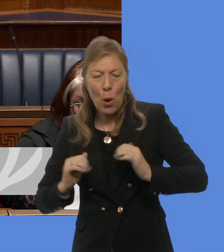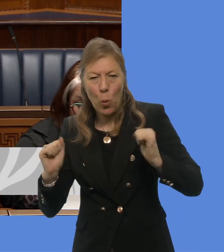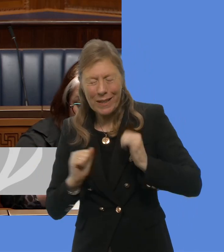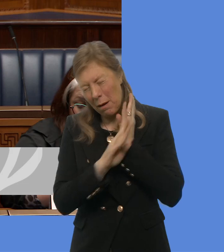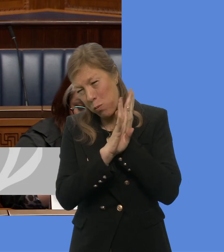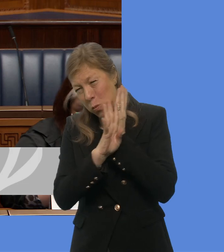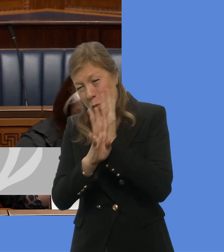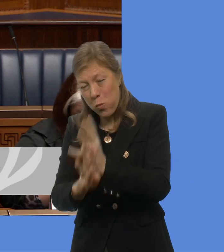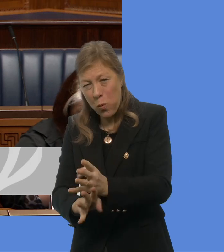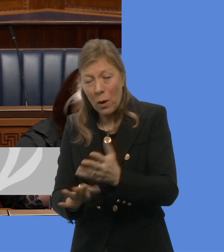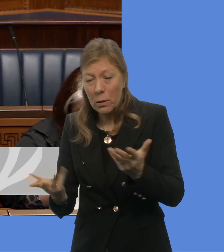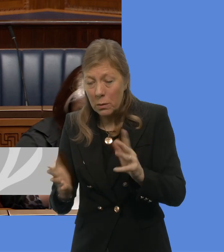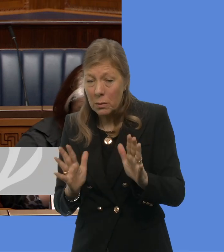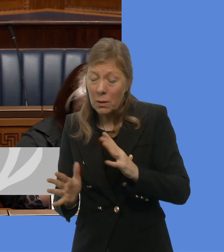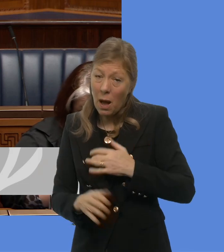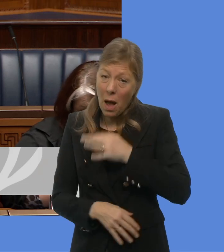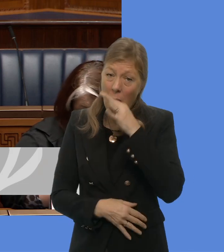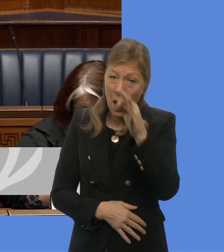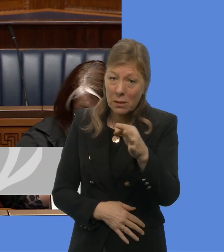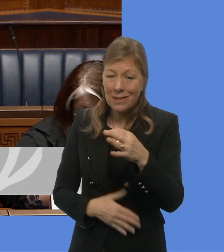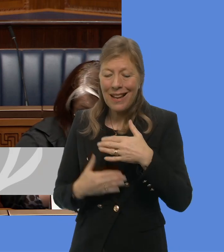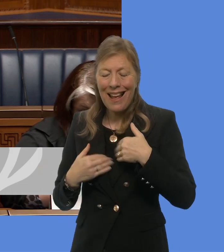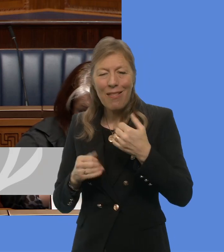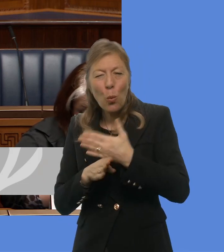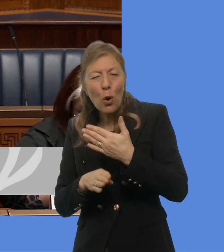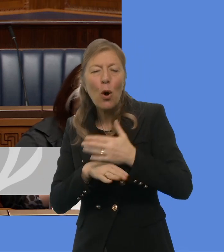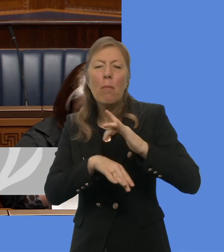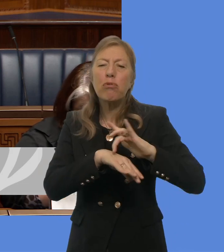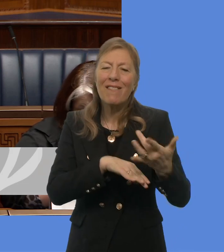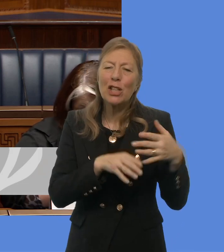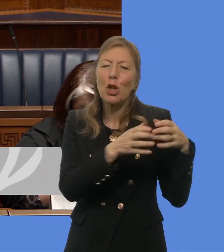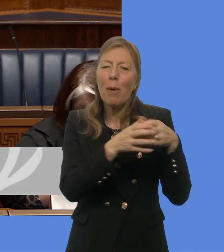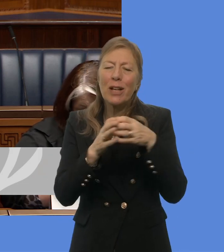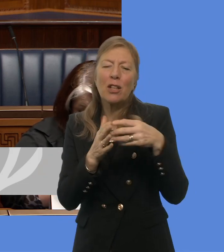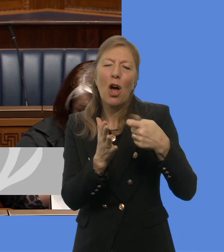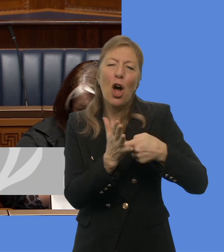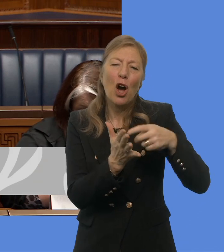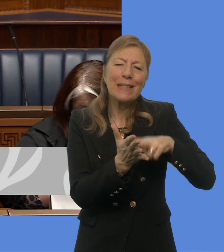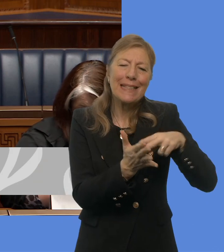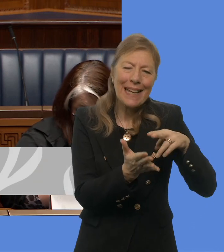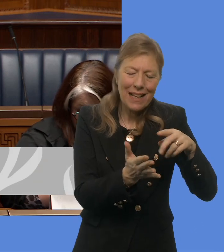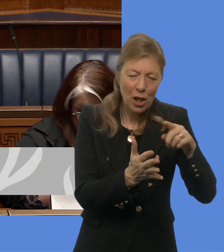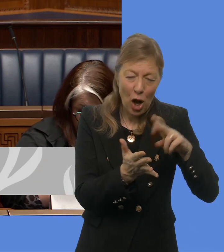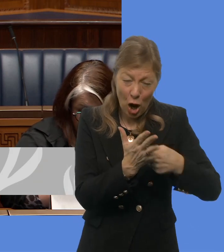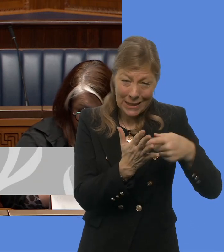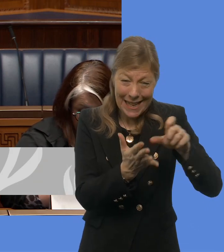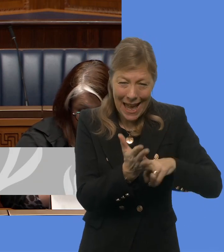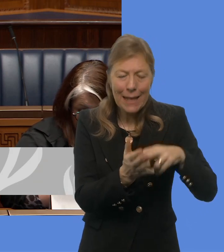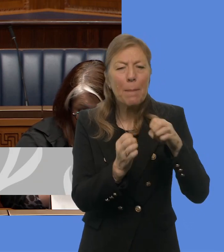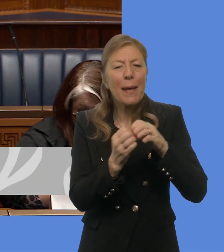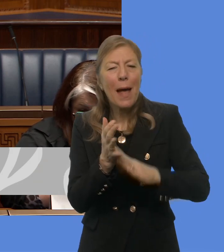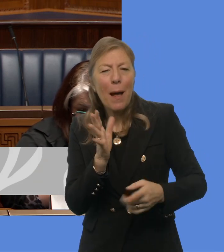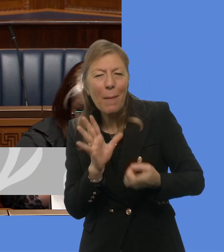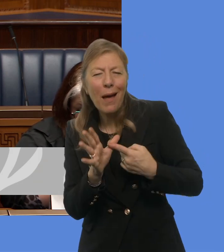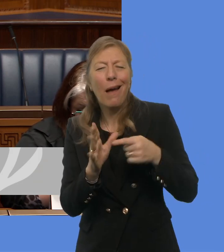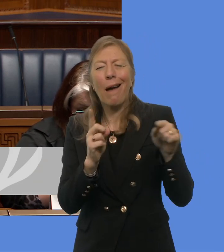ground and professional bodies such as RCN, BMA and the Royal College of Emergency Medicine will be consulted in